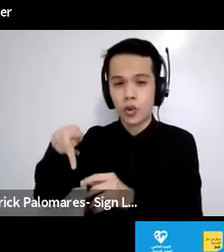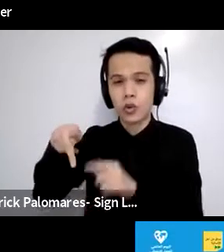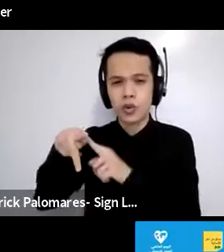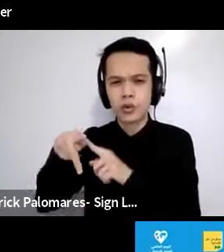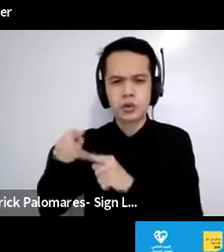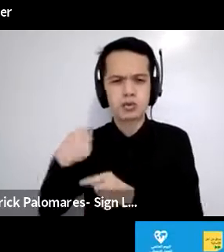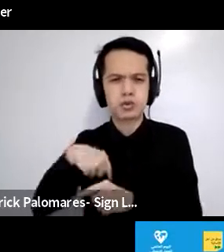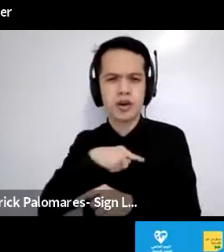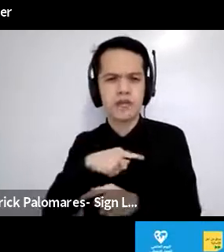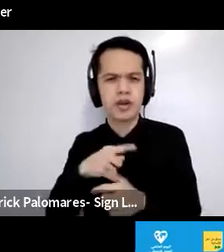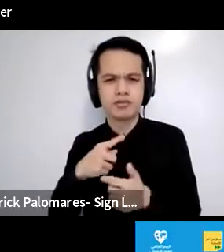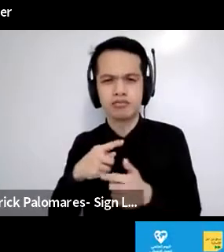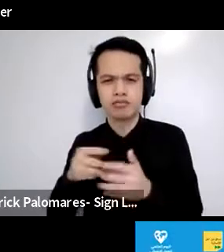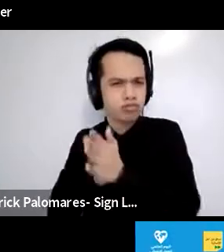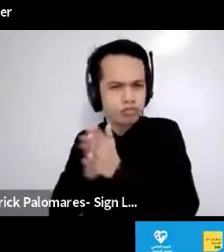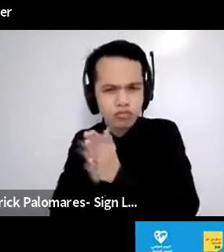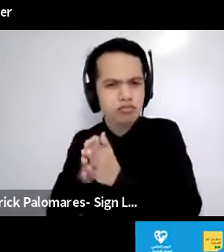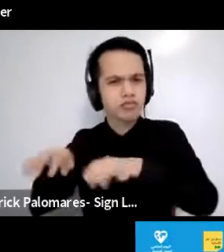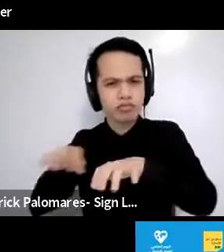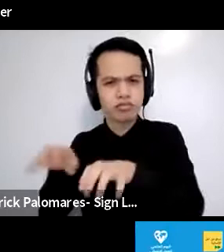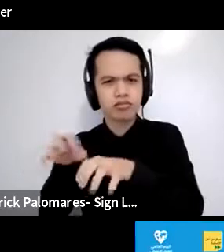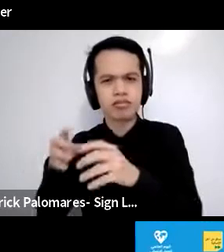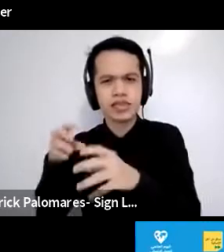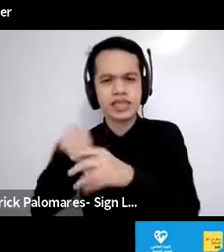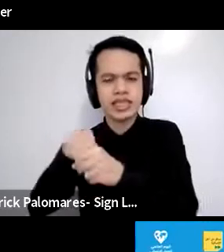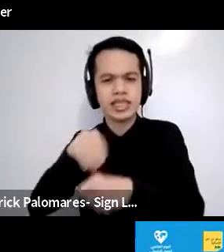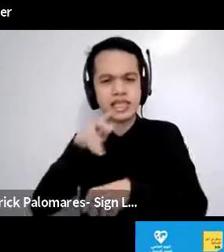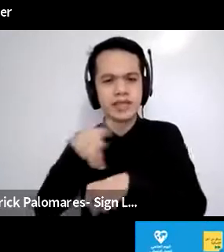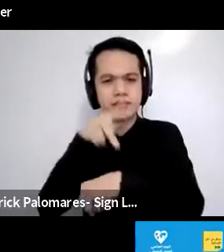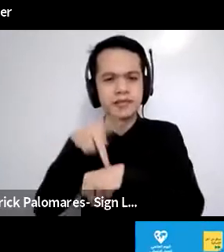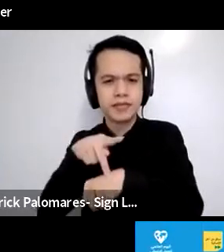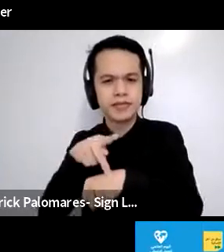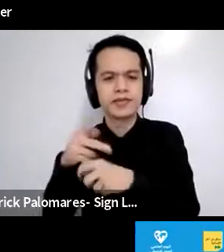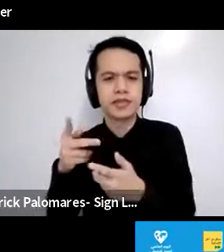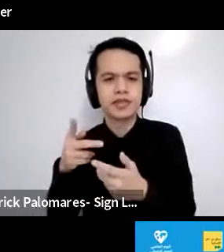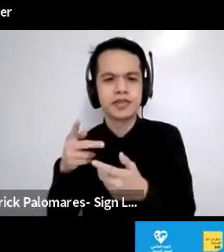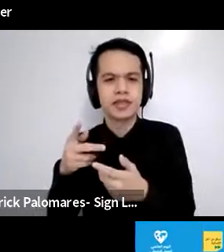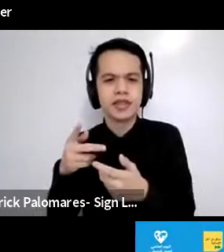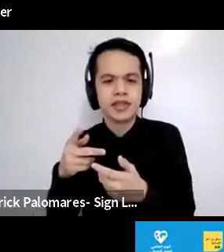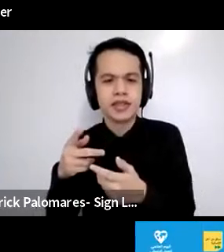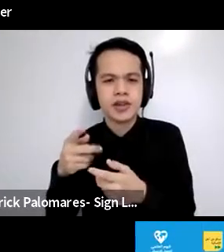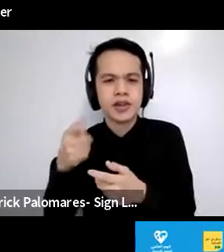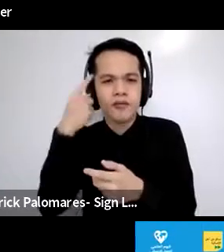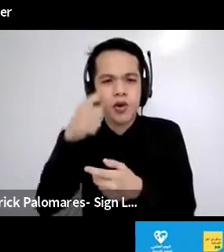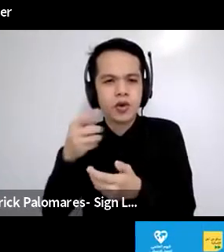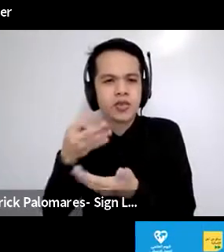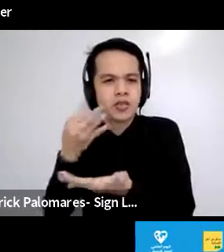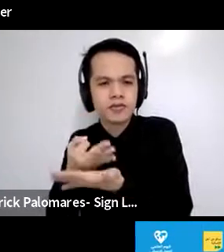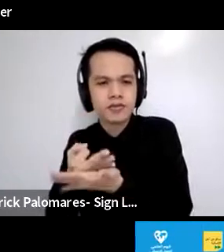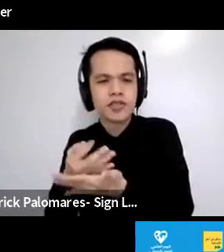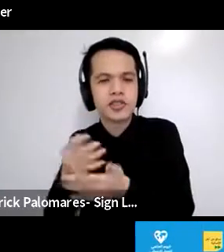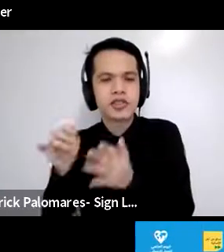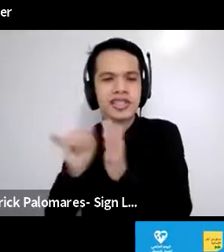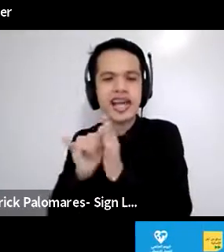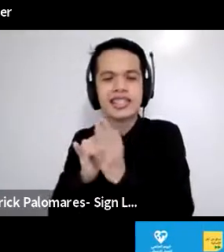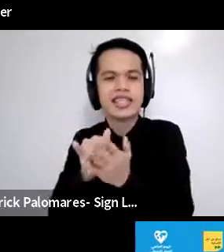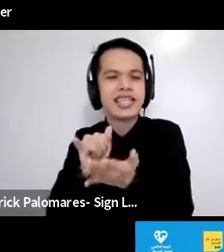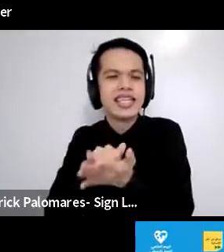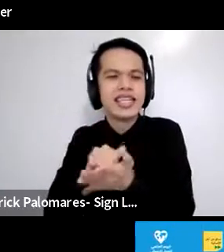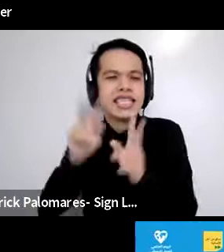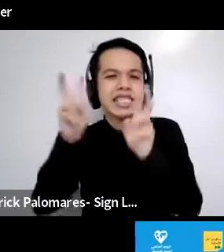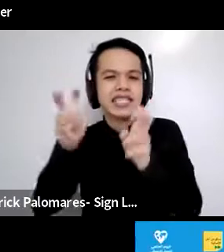pioneering organizations in the Philippines who implemented the forecast-based financing. No? So we call it anticipatory action